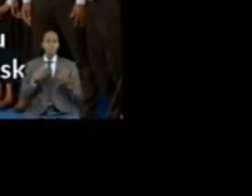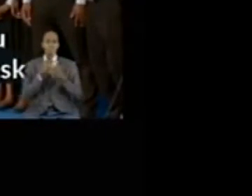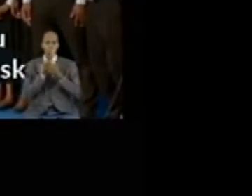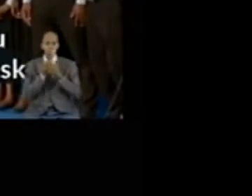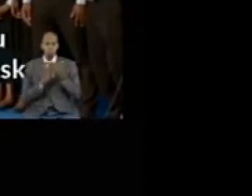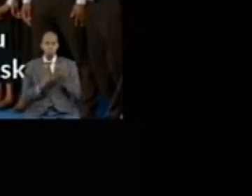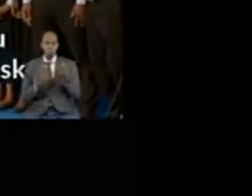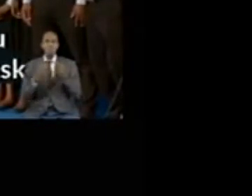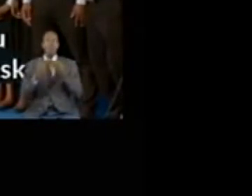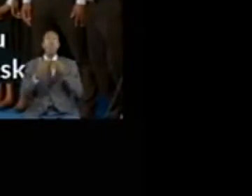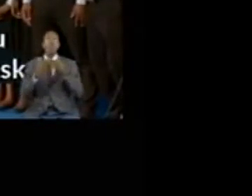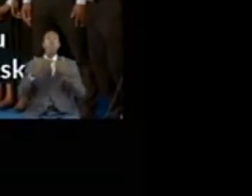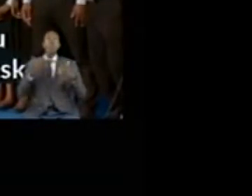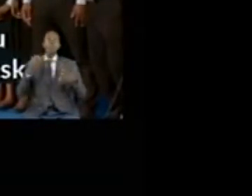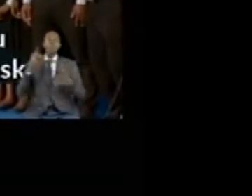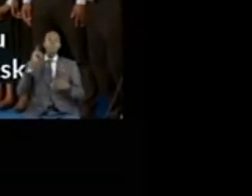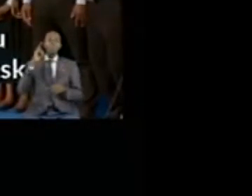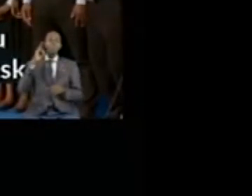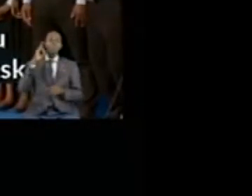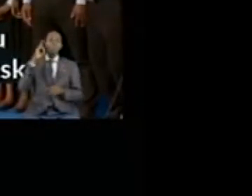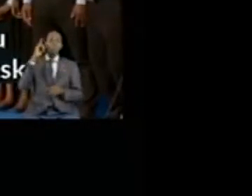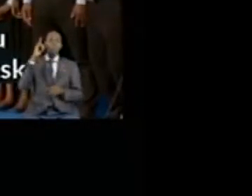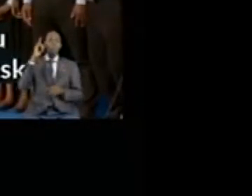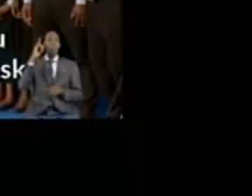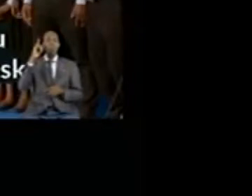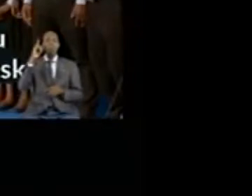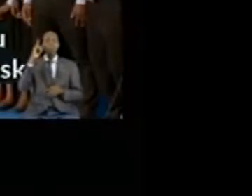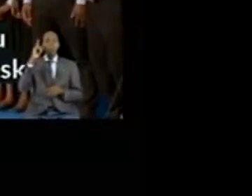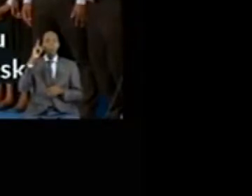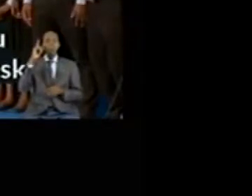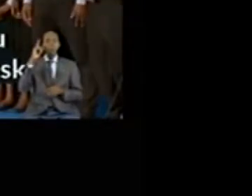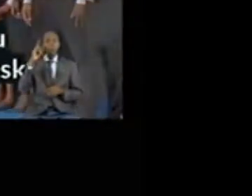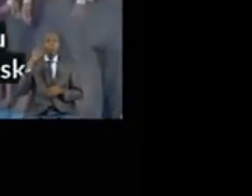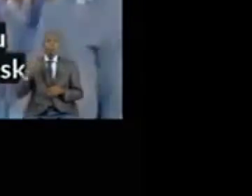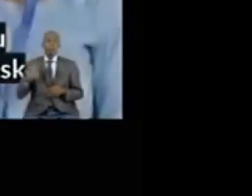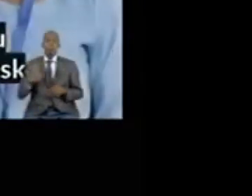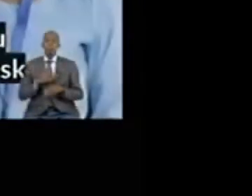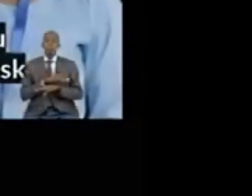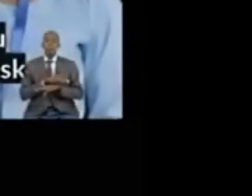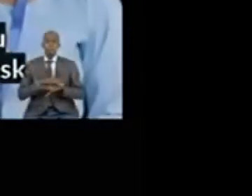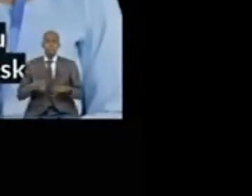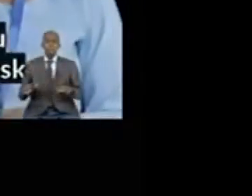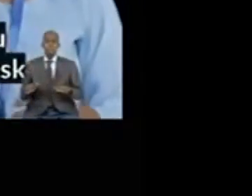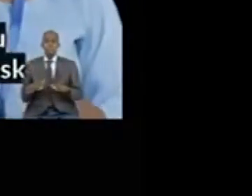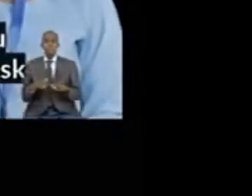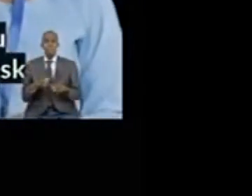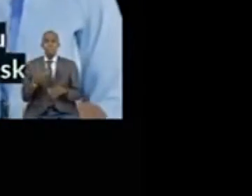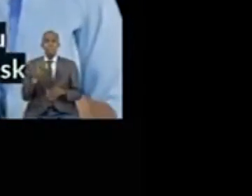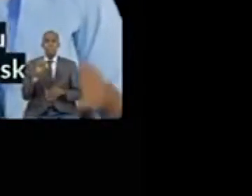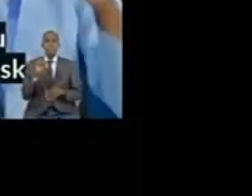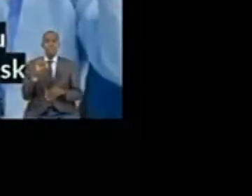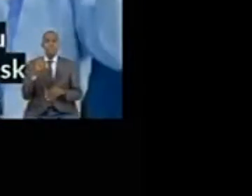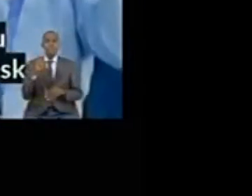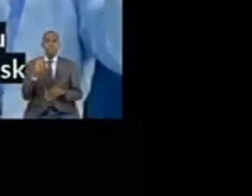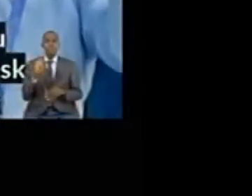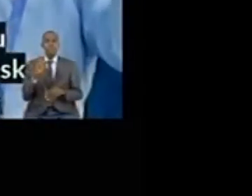come before you. We don't deserve